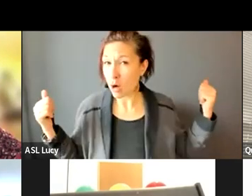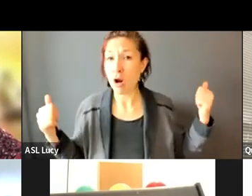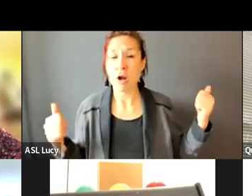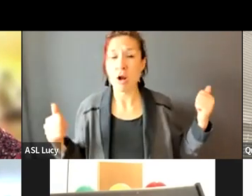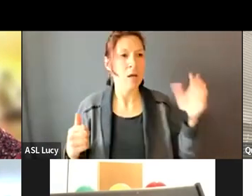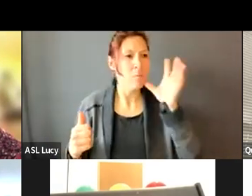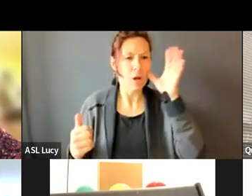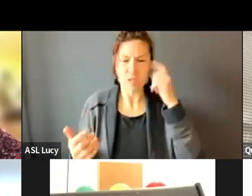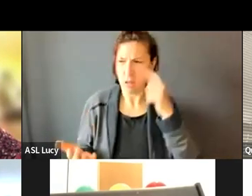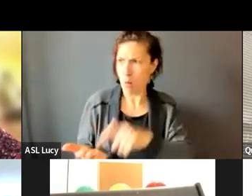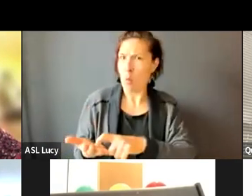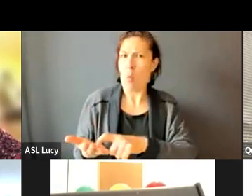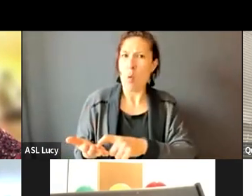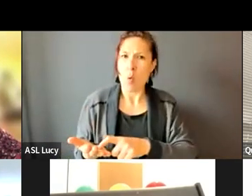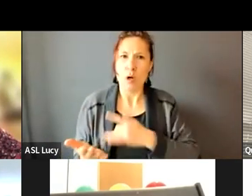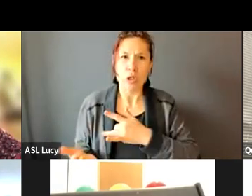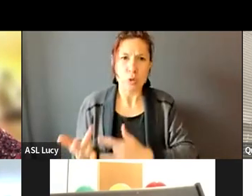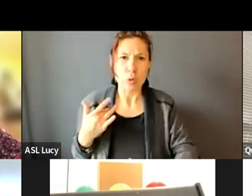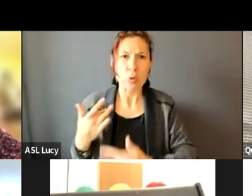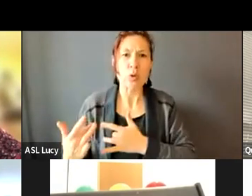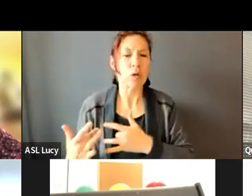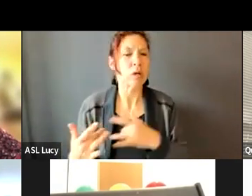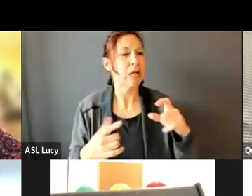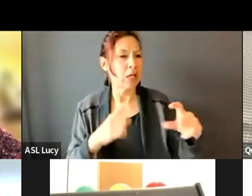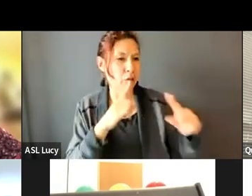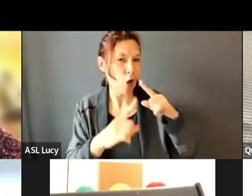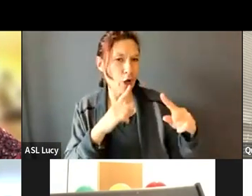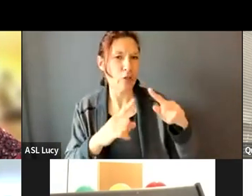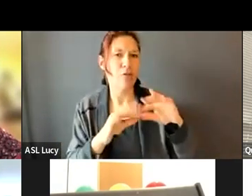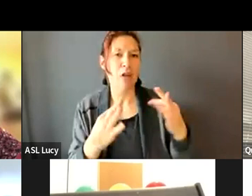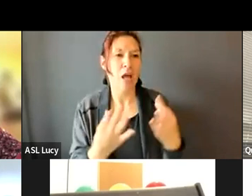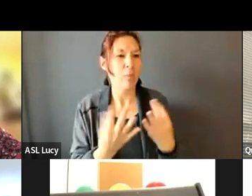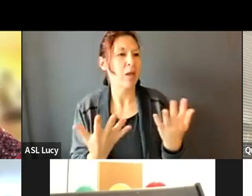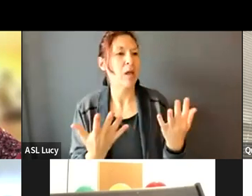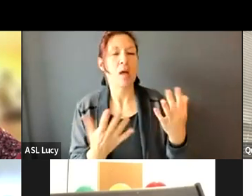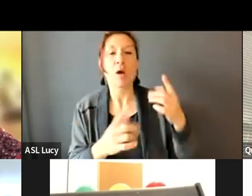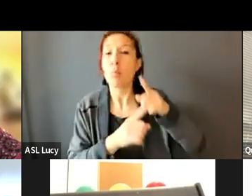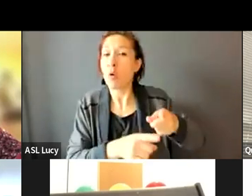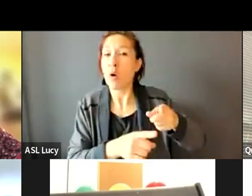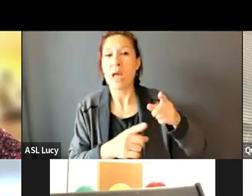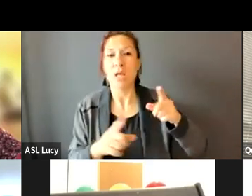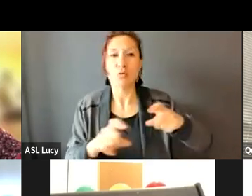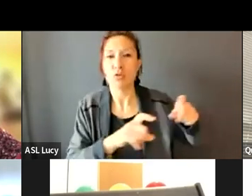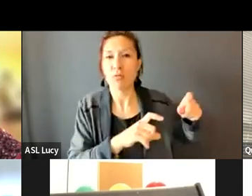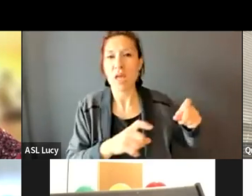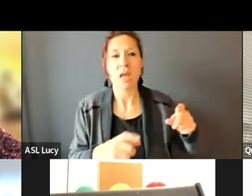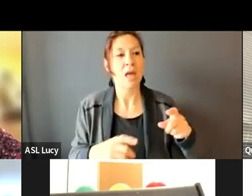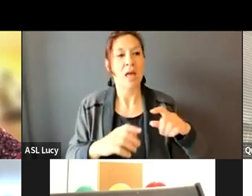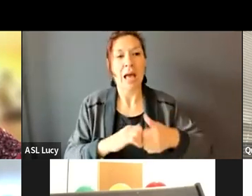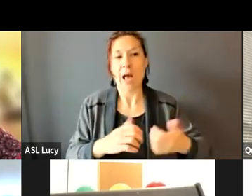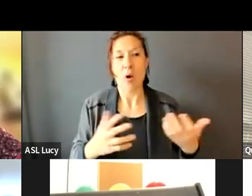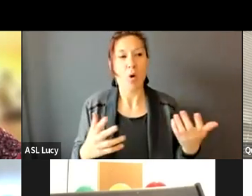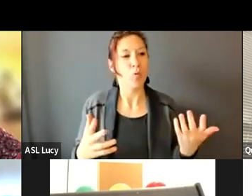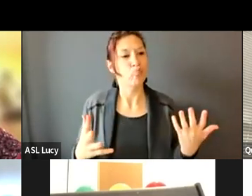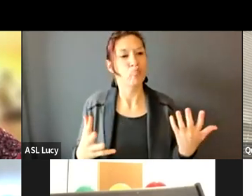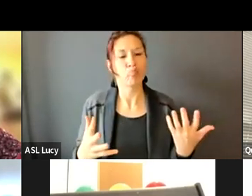if we could find additional ways to communicate to our families what the survey is and you know how in fact they can um